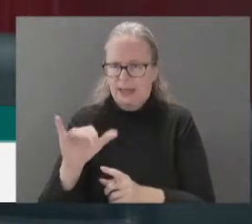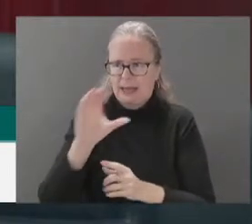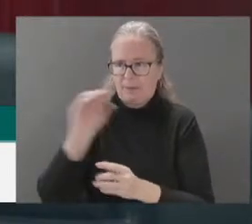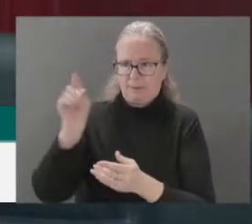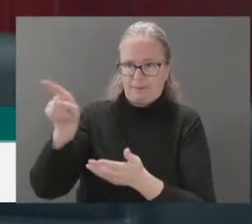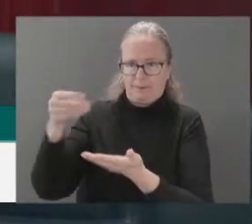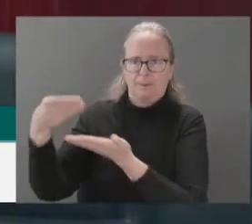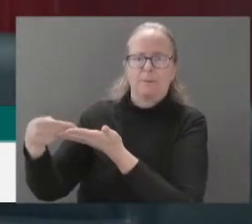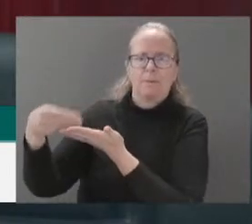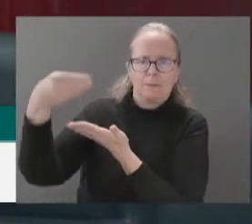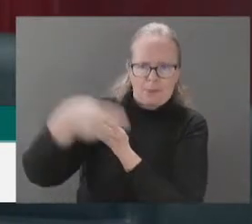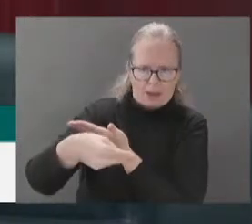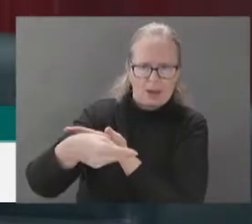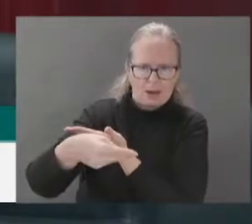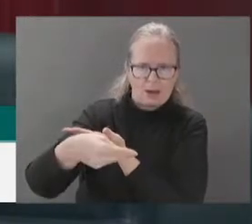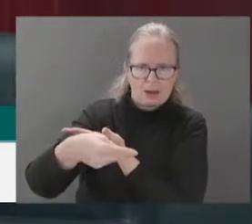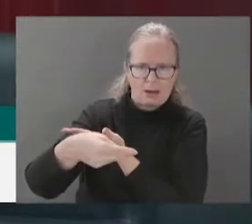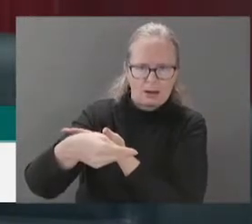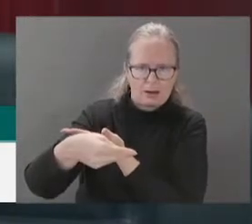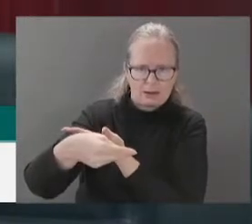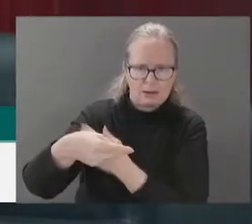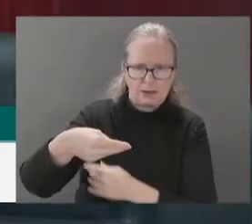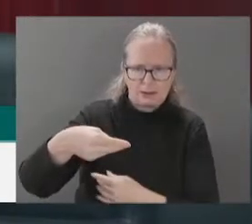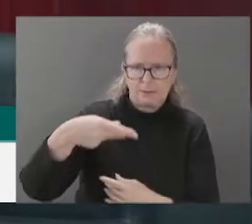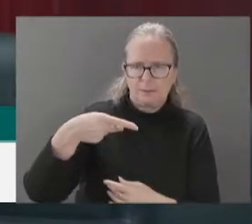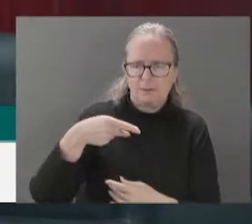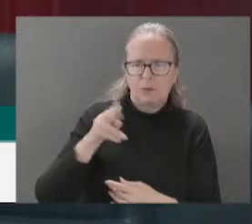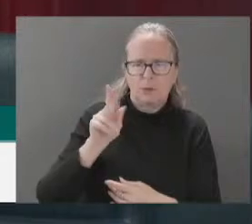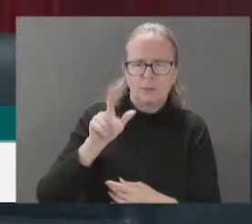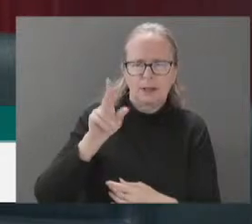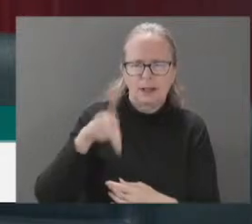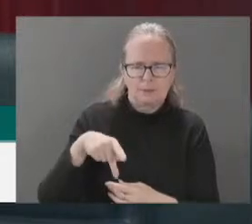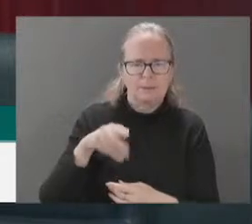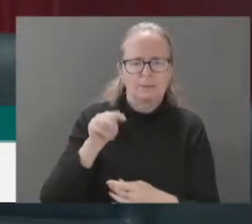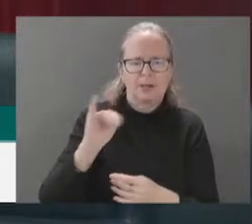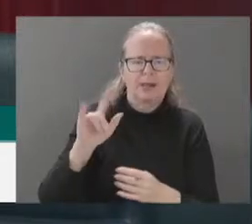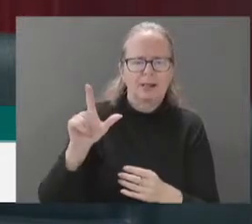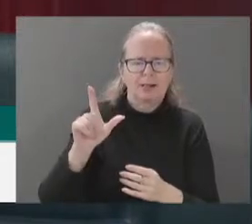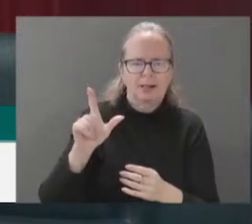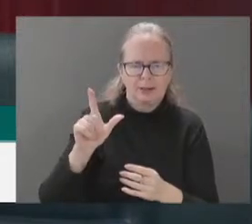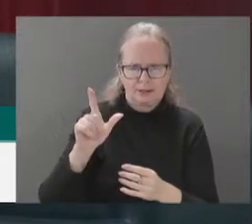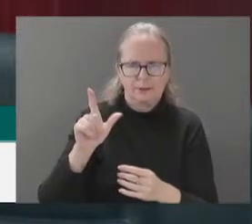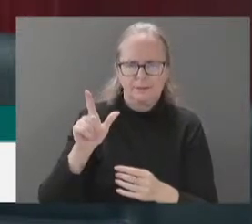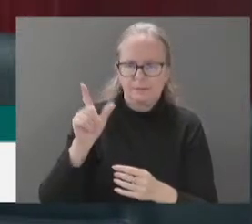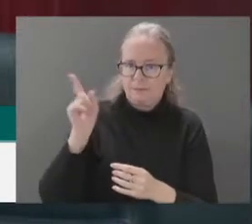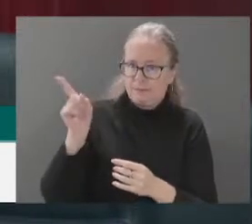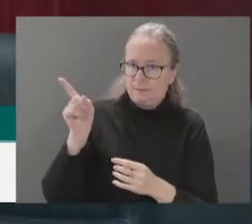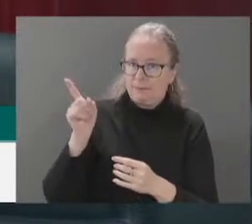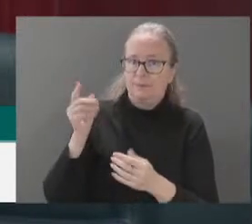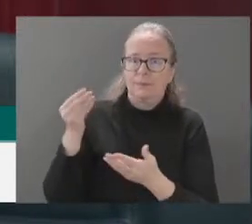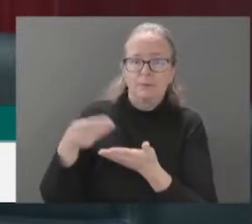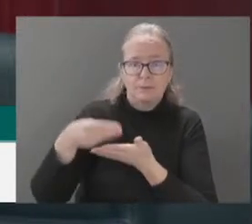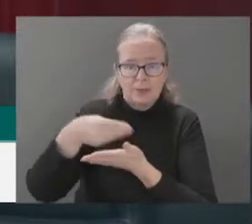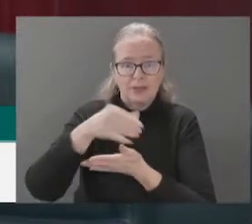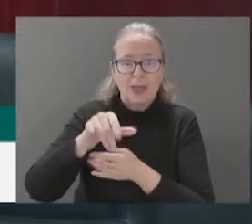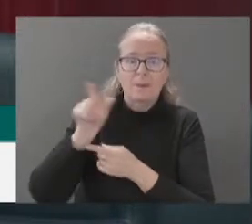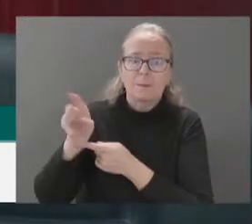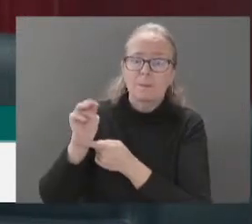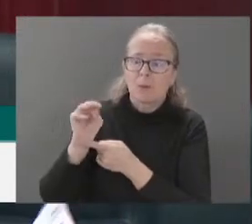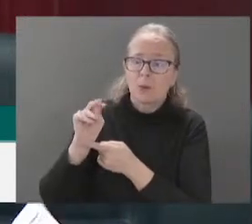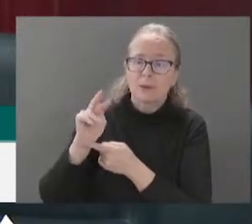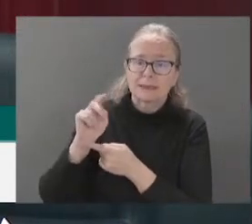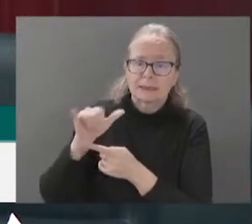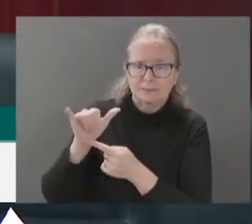cycle the key word there is was Mii is investing to bring the meal back to mod to Modern standards they're also going to